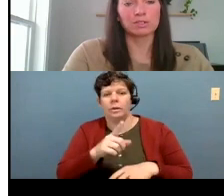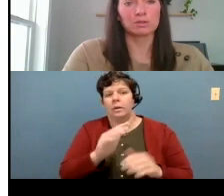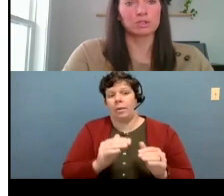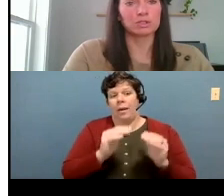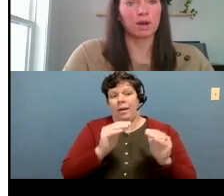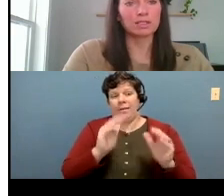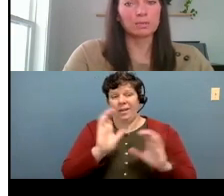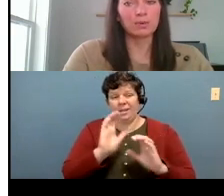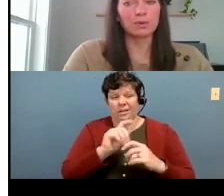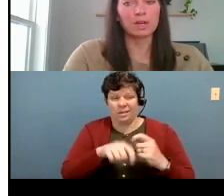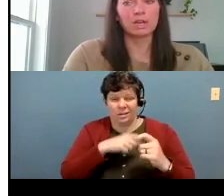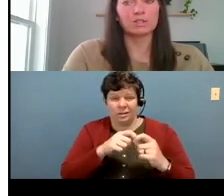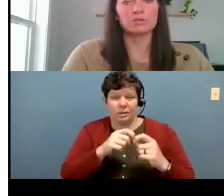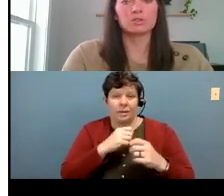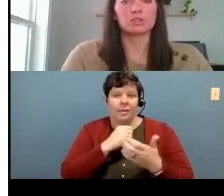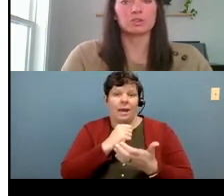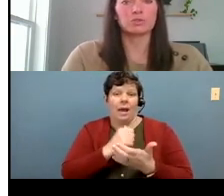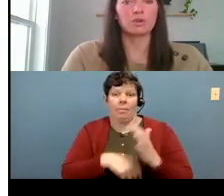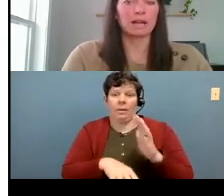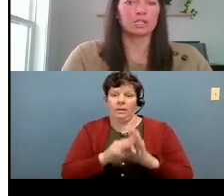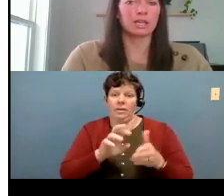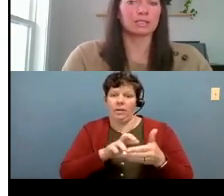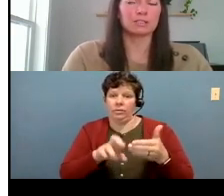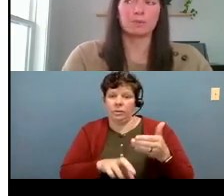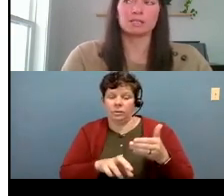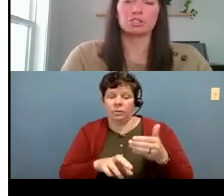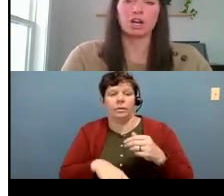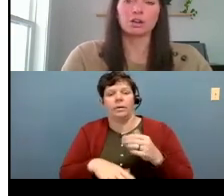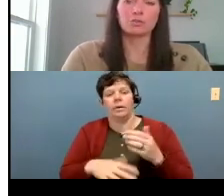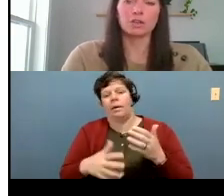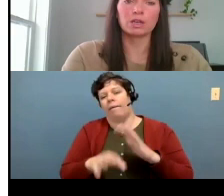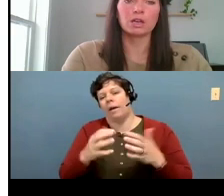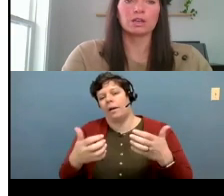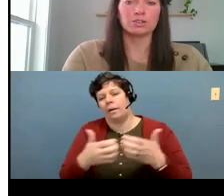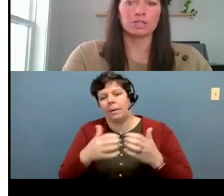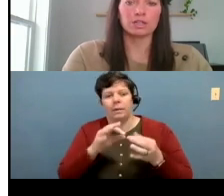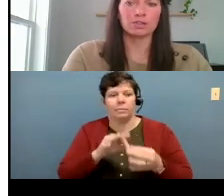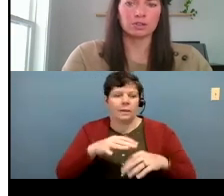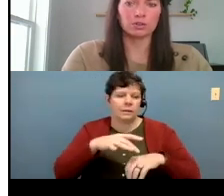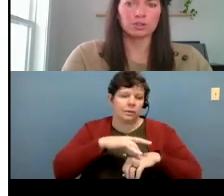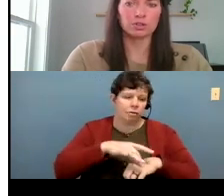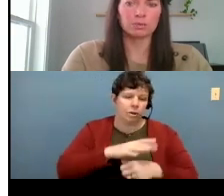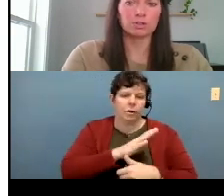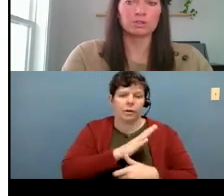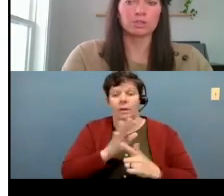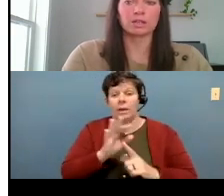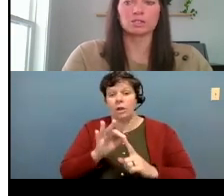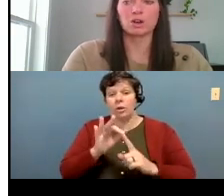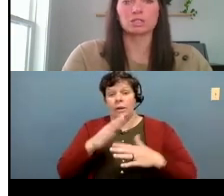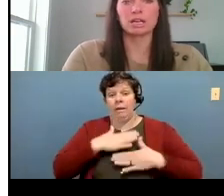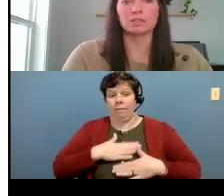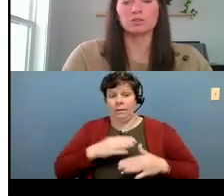make resolutions possible. Users can search for matching cases based on geography, unique physical descriptors